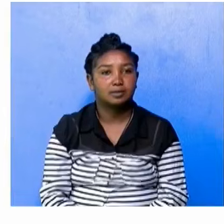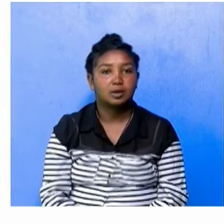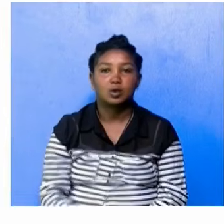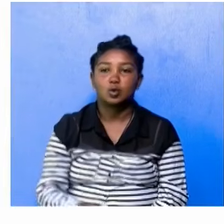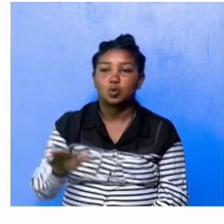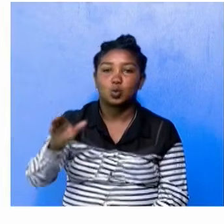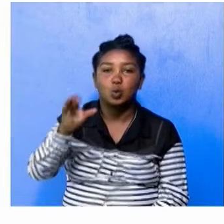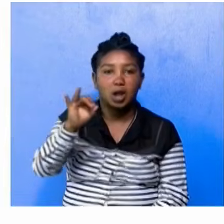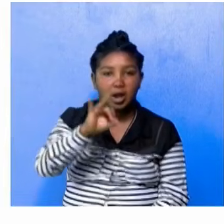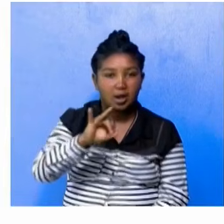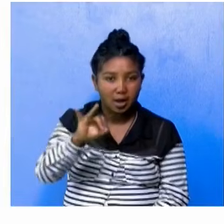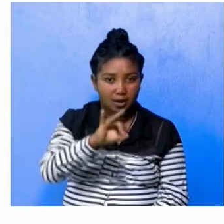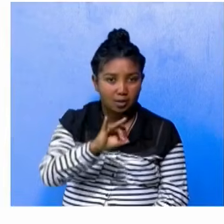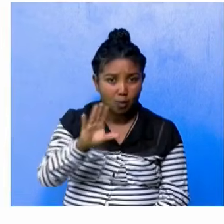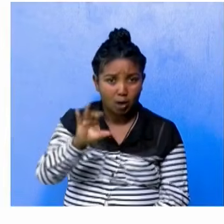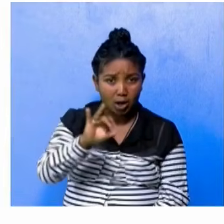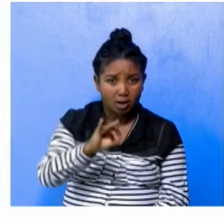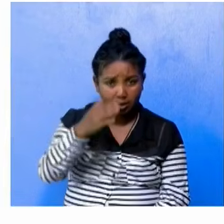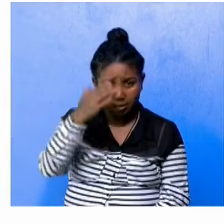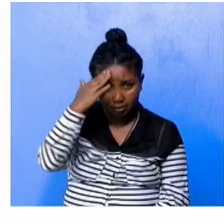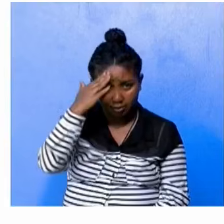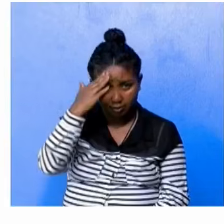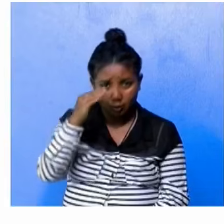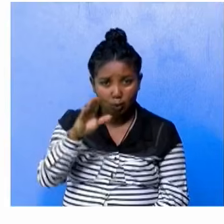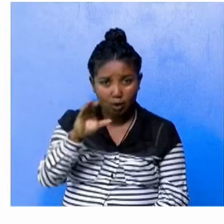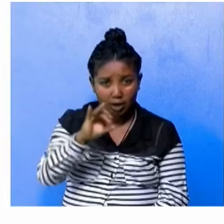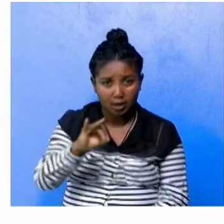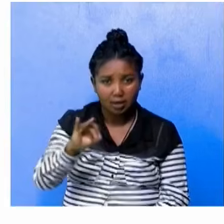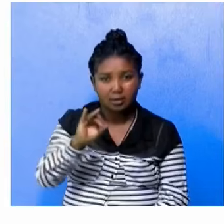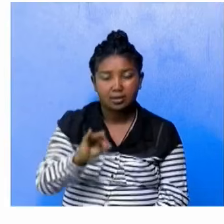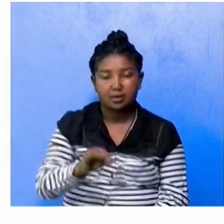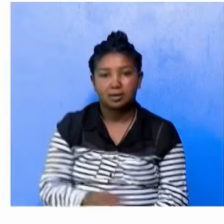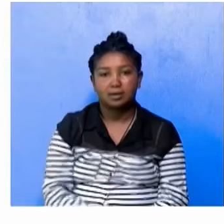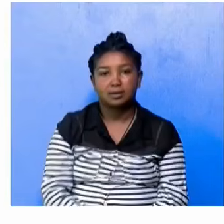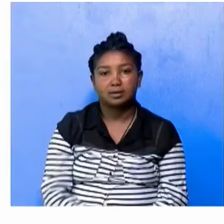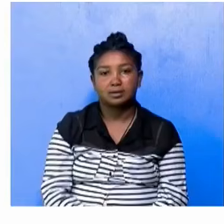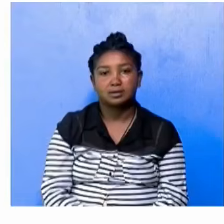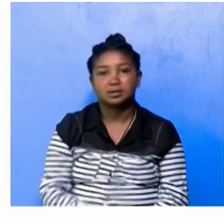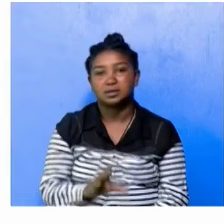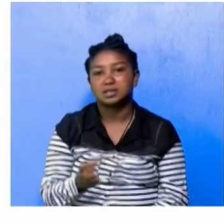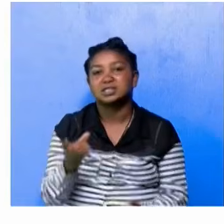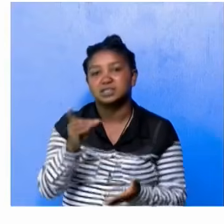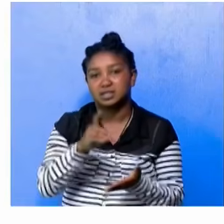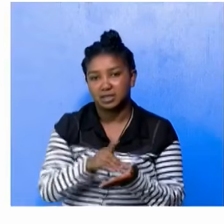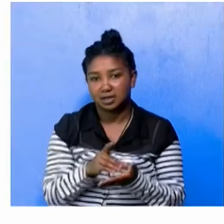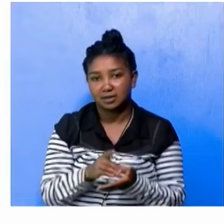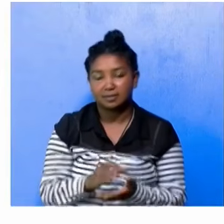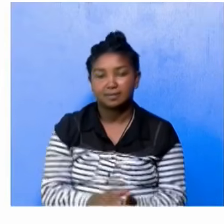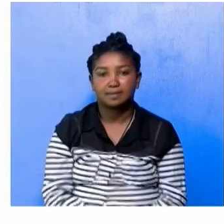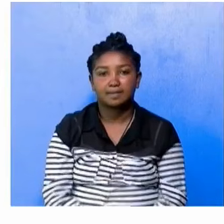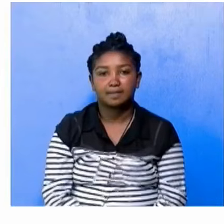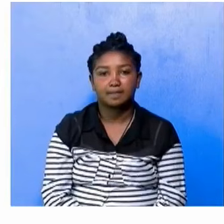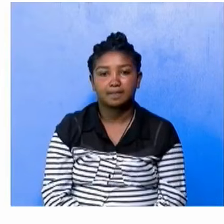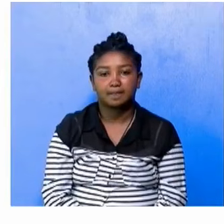Gullalle, okay, Gullalle Siri. So we can say Gullalle Siri.